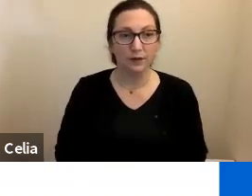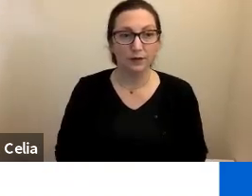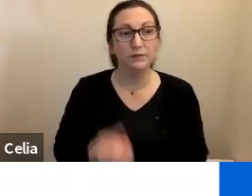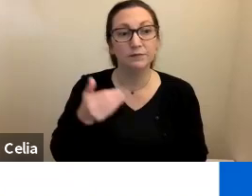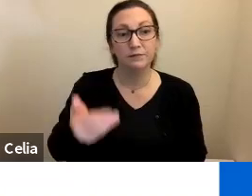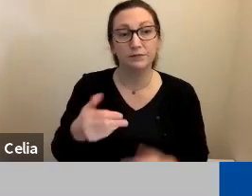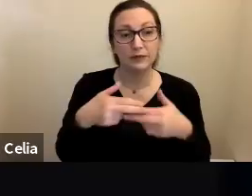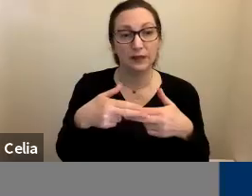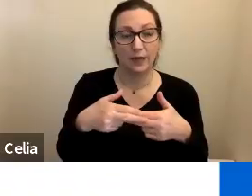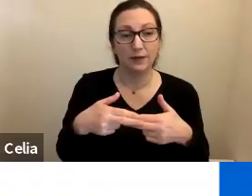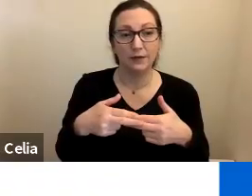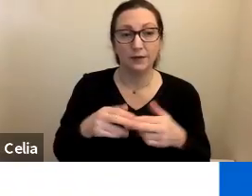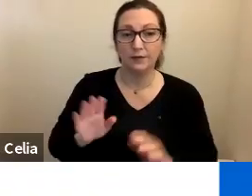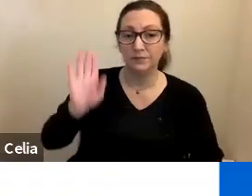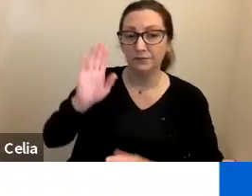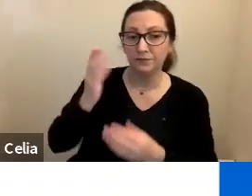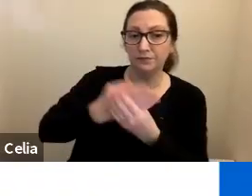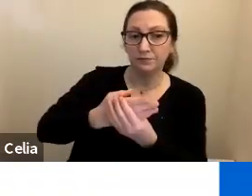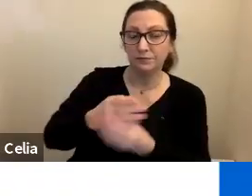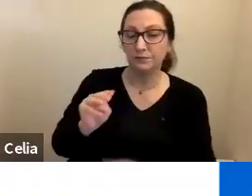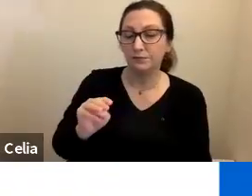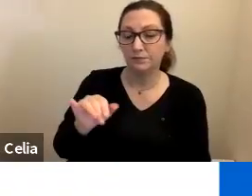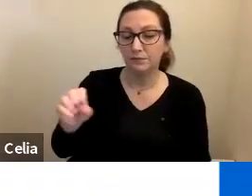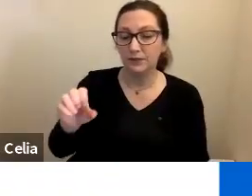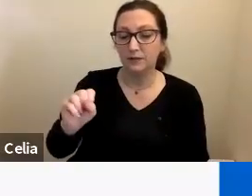Next slide, please. Actually, I'm sorry.